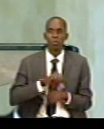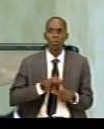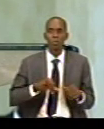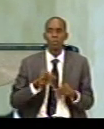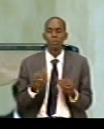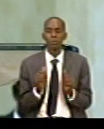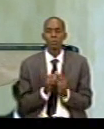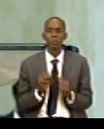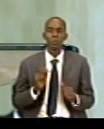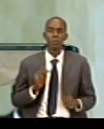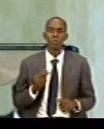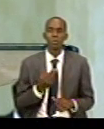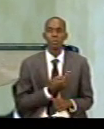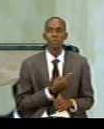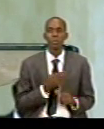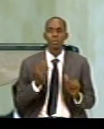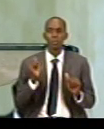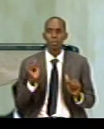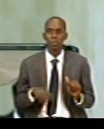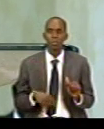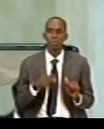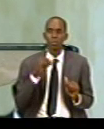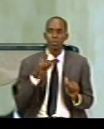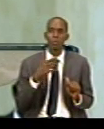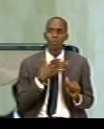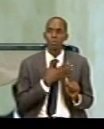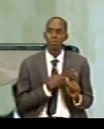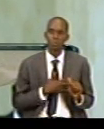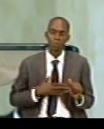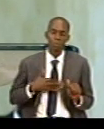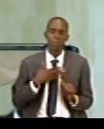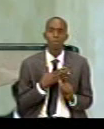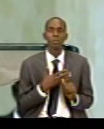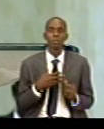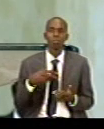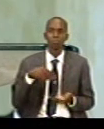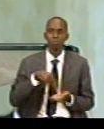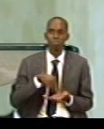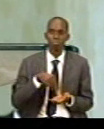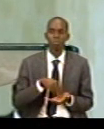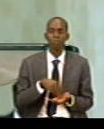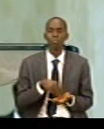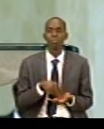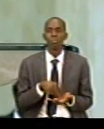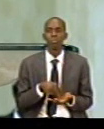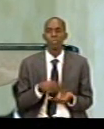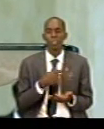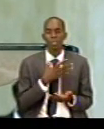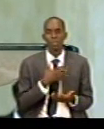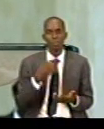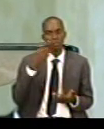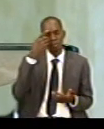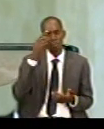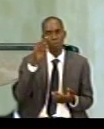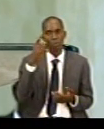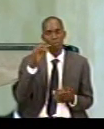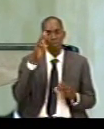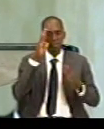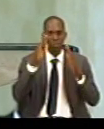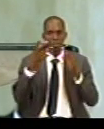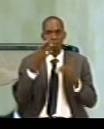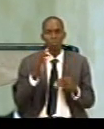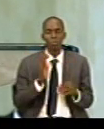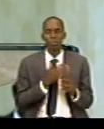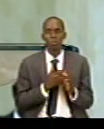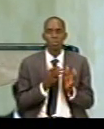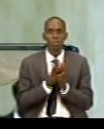of fellowshipping with us, can you please rise up on your feet for recognition and for our General Superintendent's greeting?